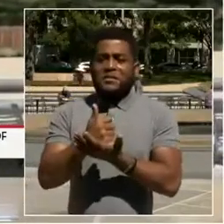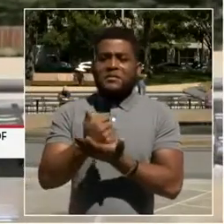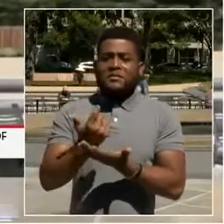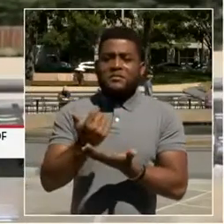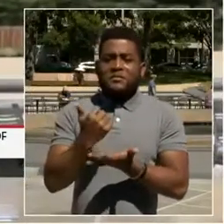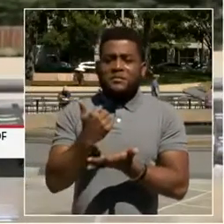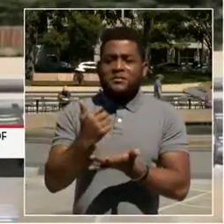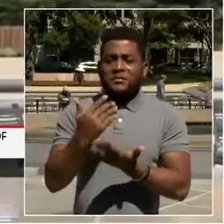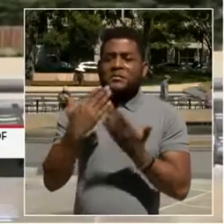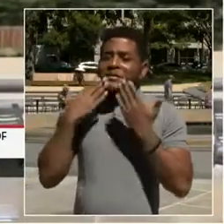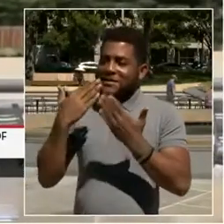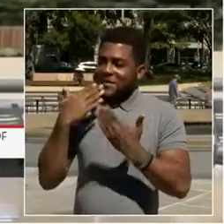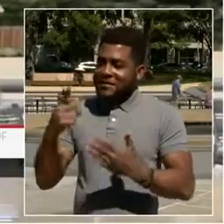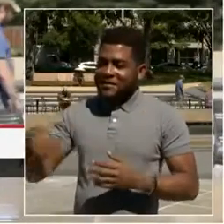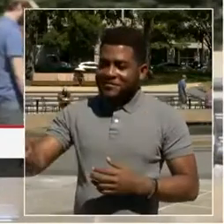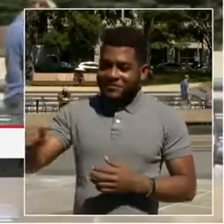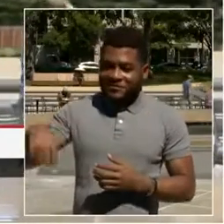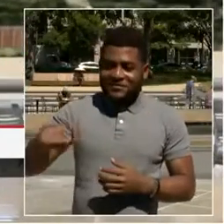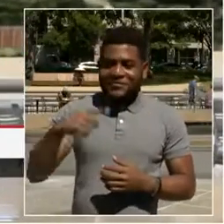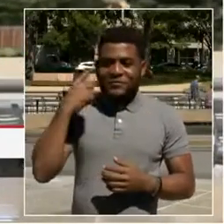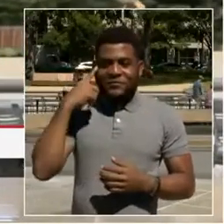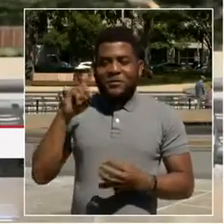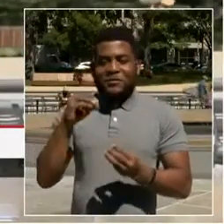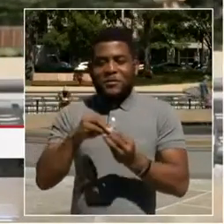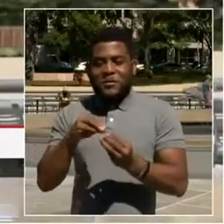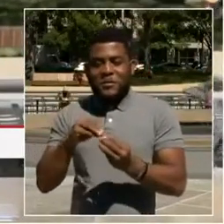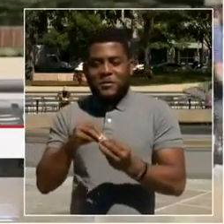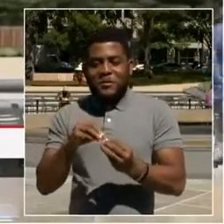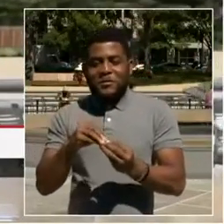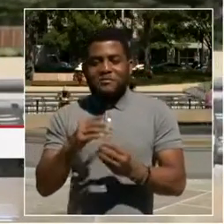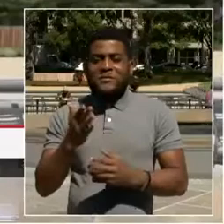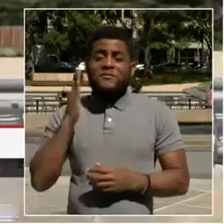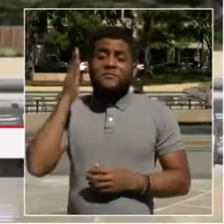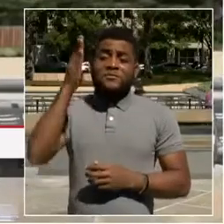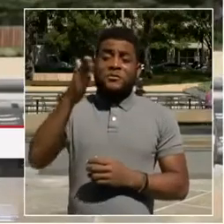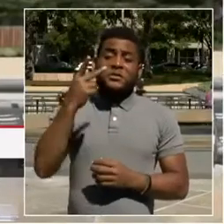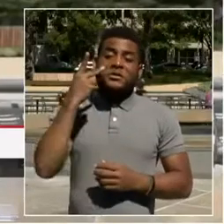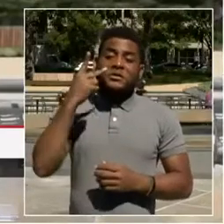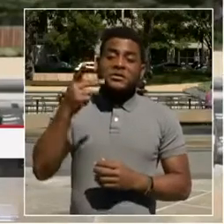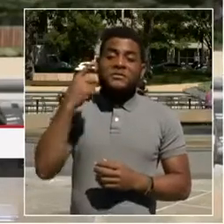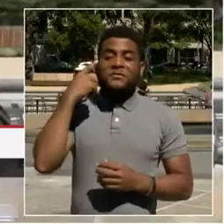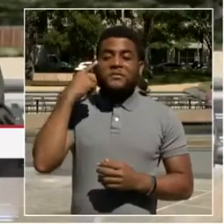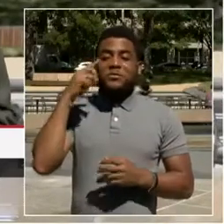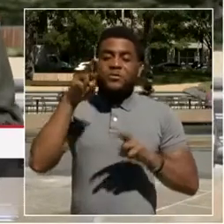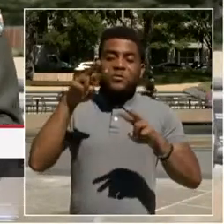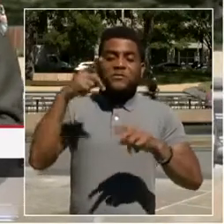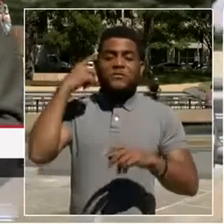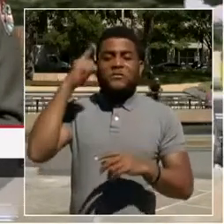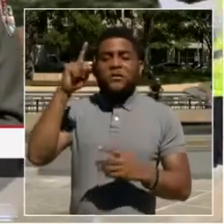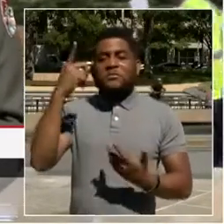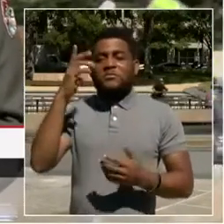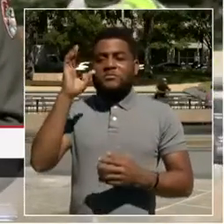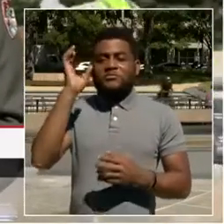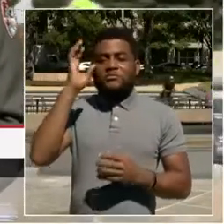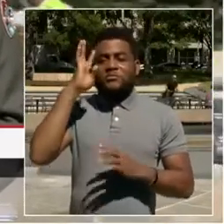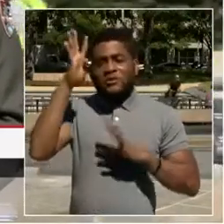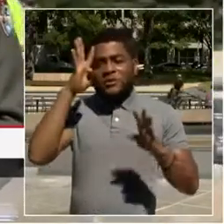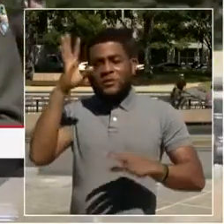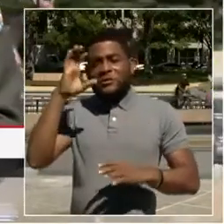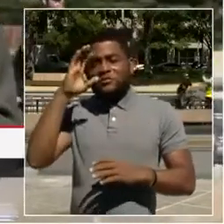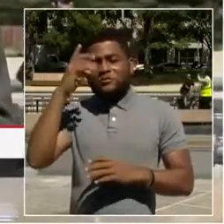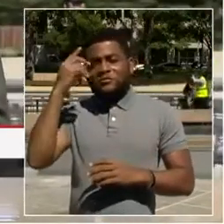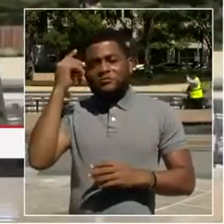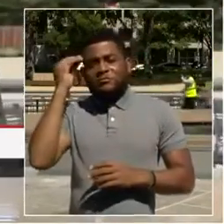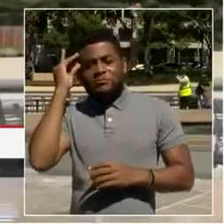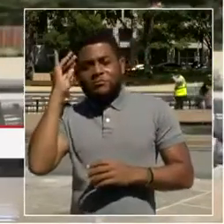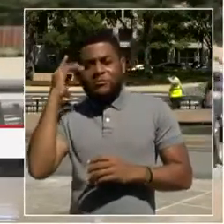into the second century, the National Park Service is looking for creative ways to leverage our resources and find allies to help us